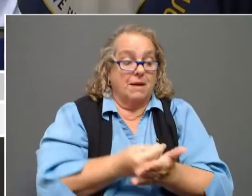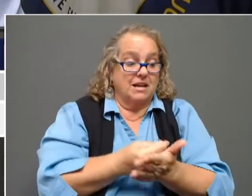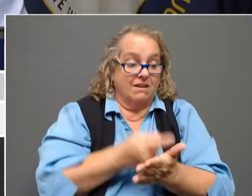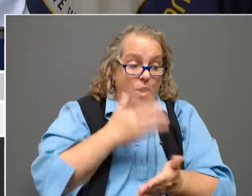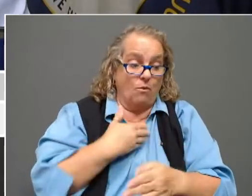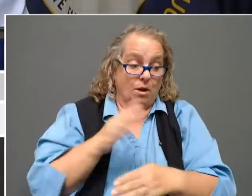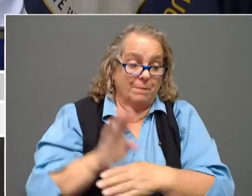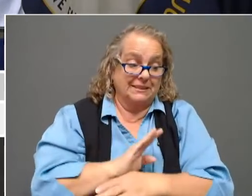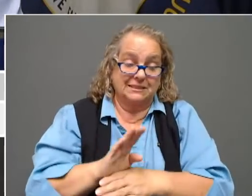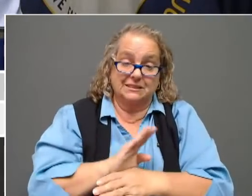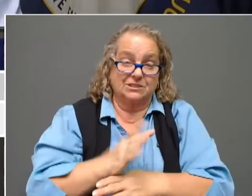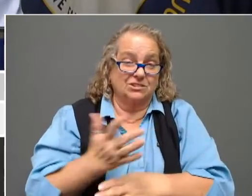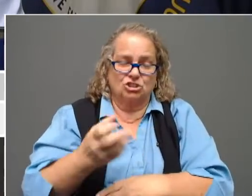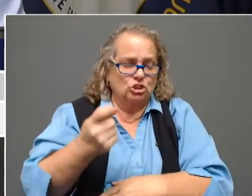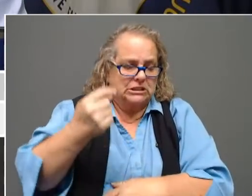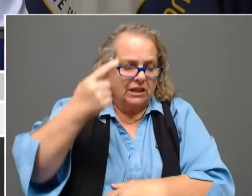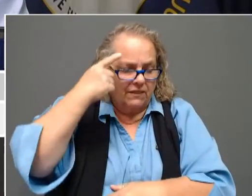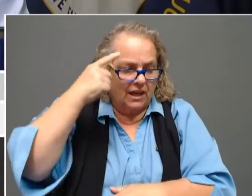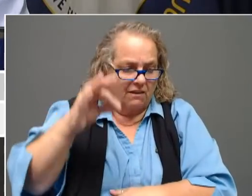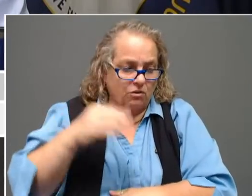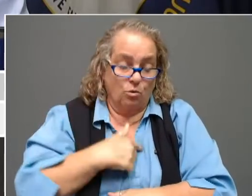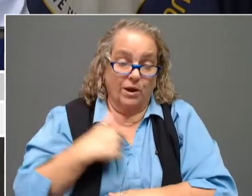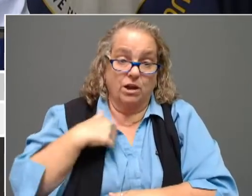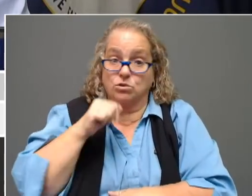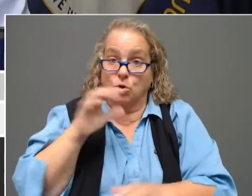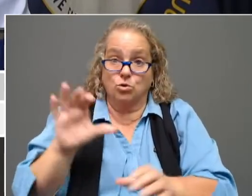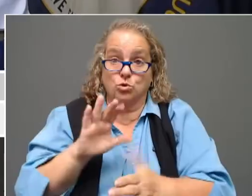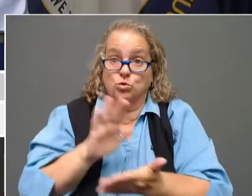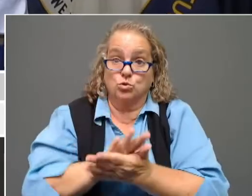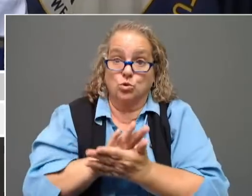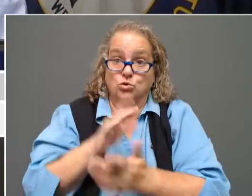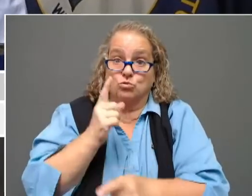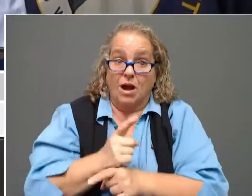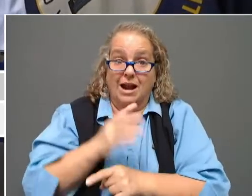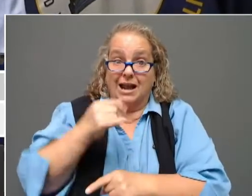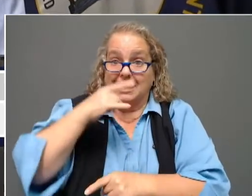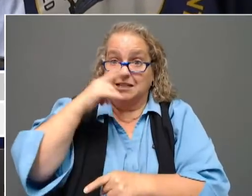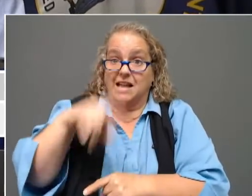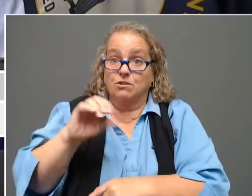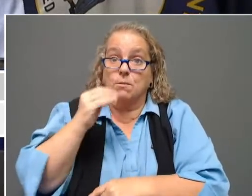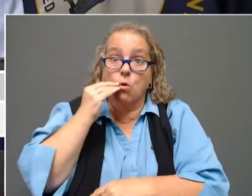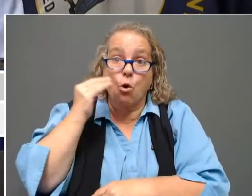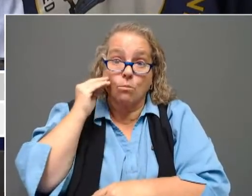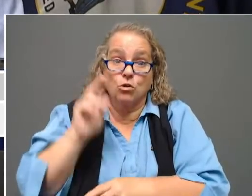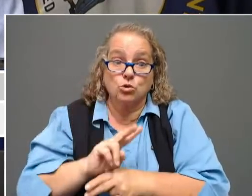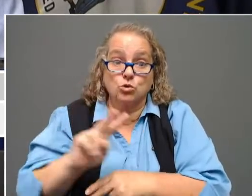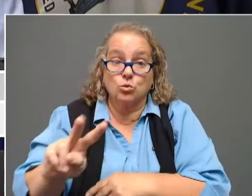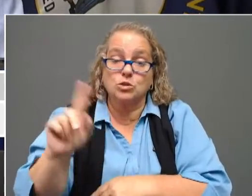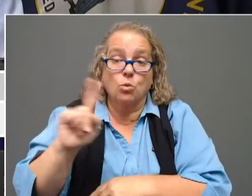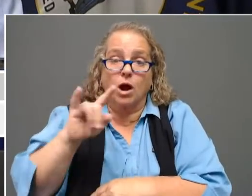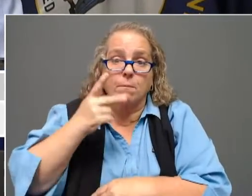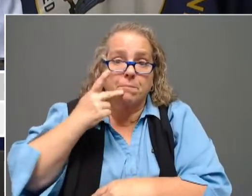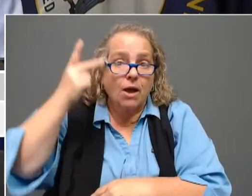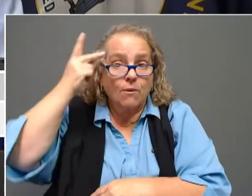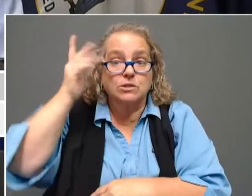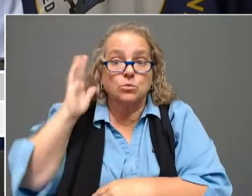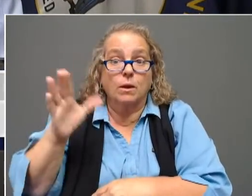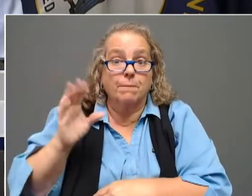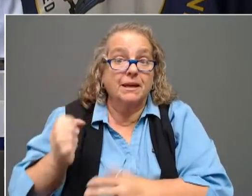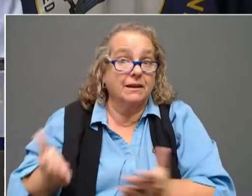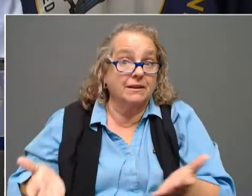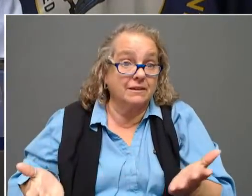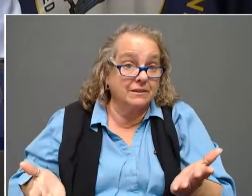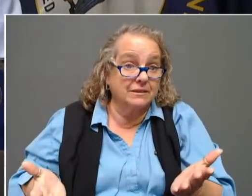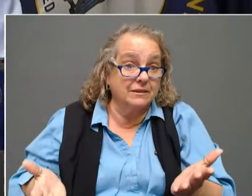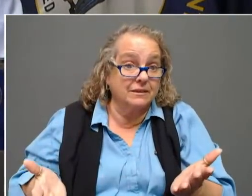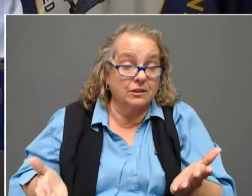think, if we don't do schools right and kids have to be home for 2 weeks, where are their parents going to be? Right? You're going to get